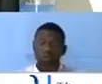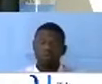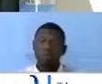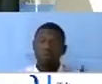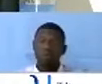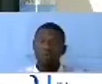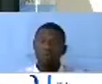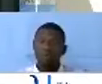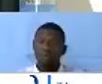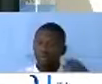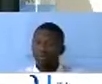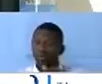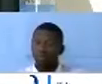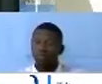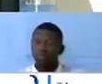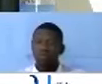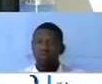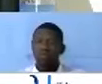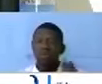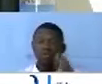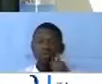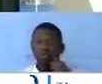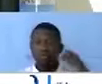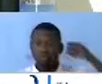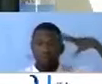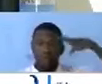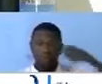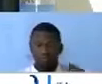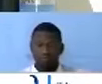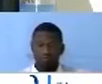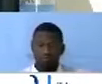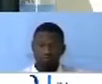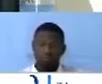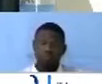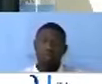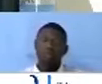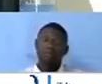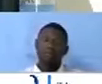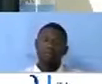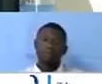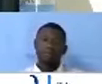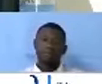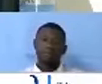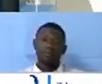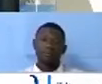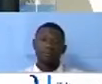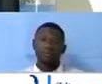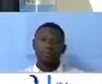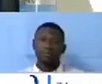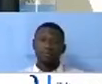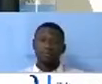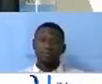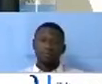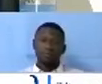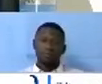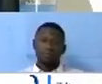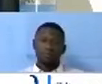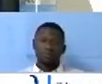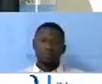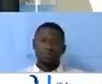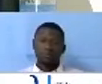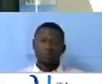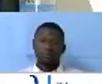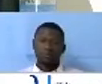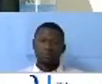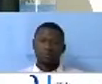including electrocution. Yow nit nga ko xamne yaay santane wala bokk ci mitital yoo xam ne ñu ngi leen koy teg bokk na ci sax di courant boo xam ne